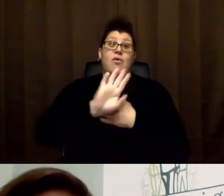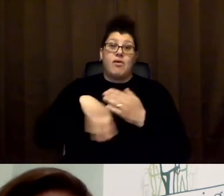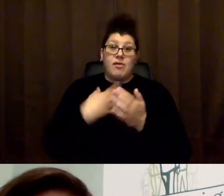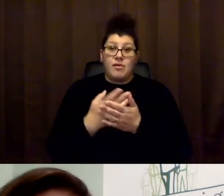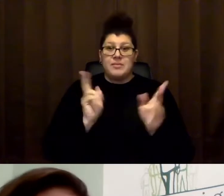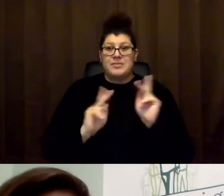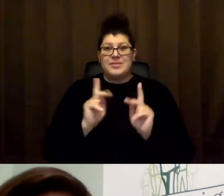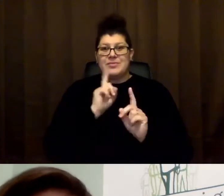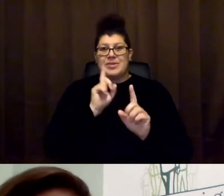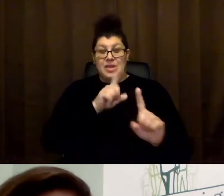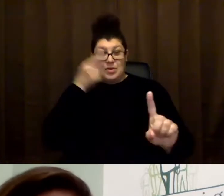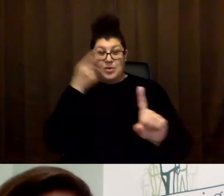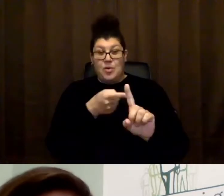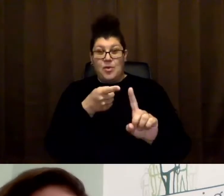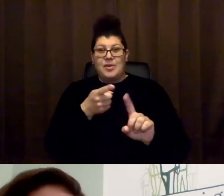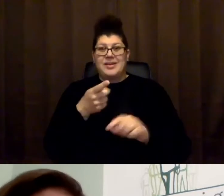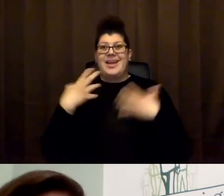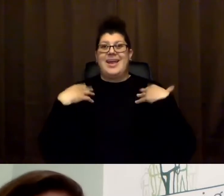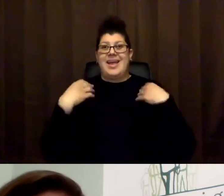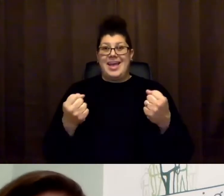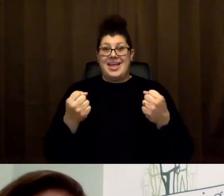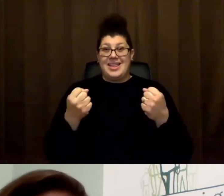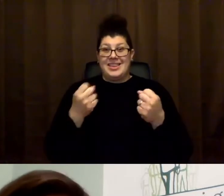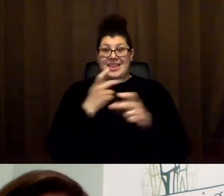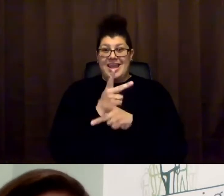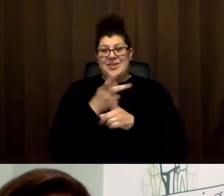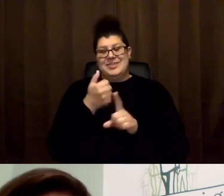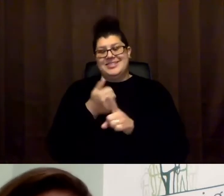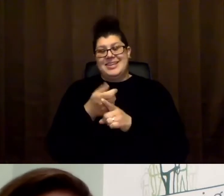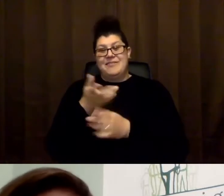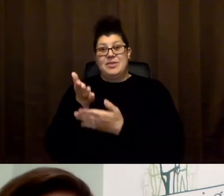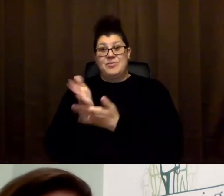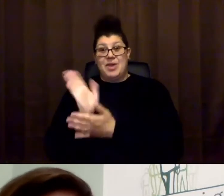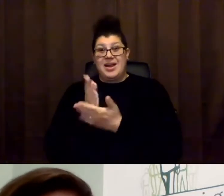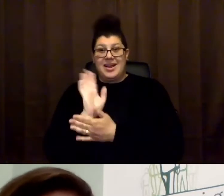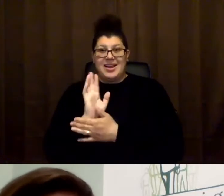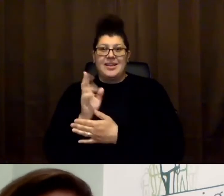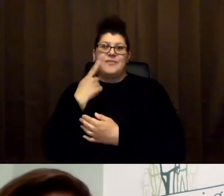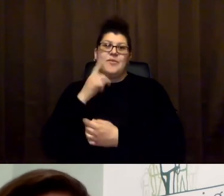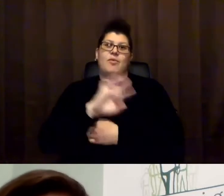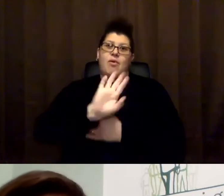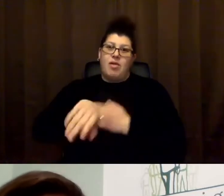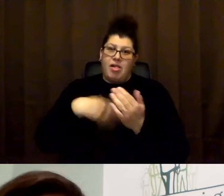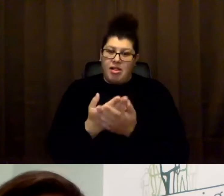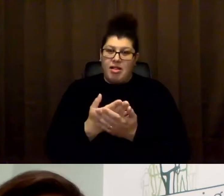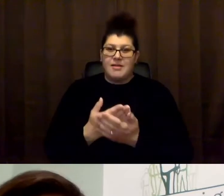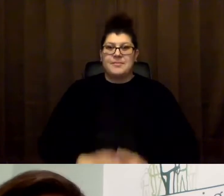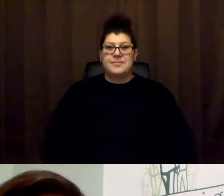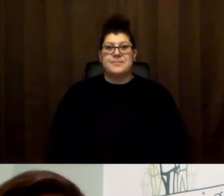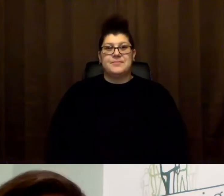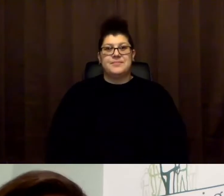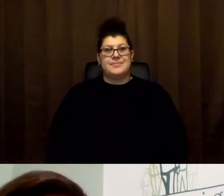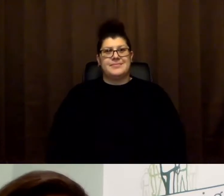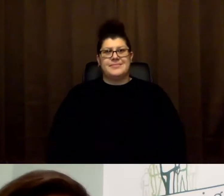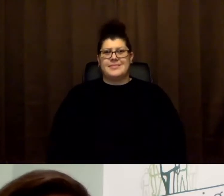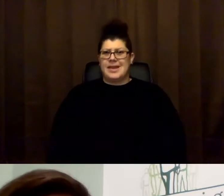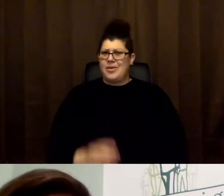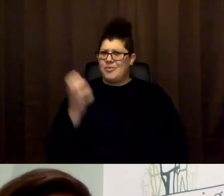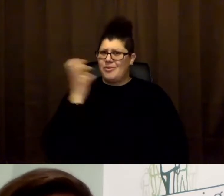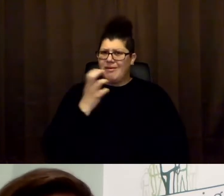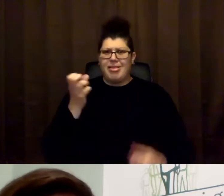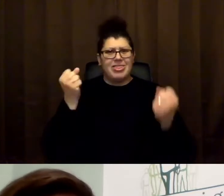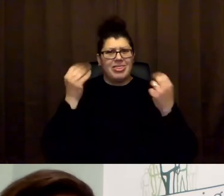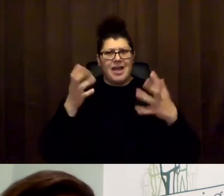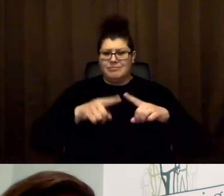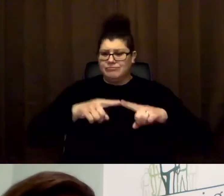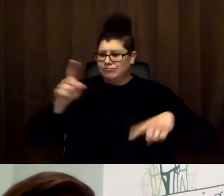mission is that healthcare is a human right, and so we want to push to expand that benefit to everyone. Wow, you guys cover a lot of wonderful